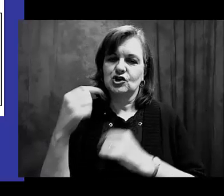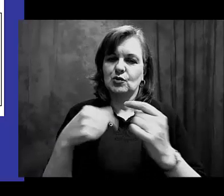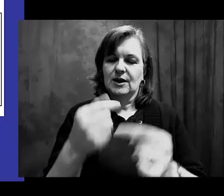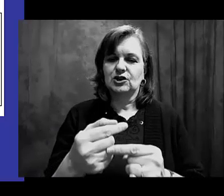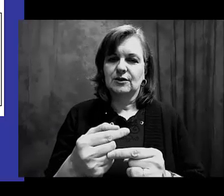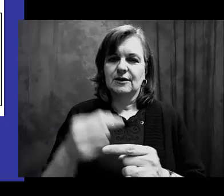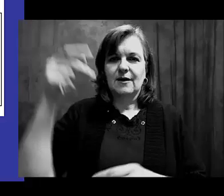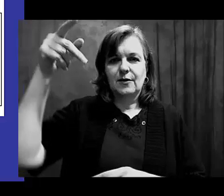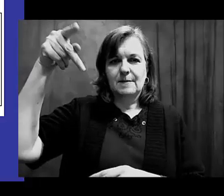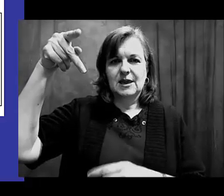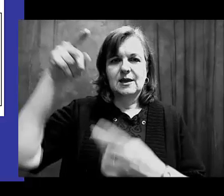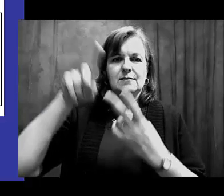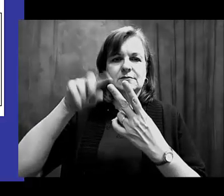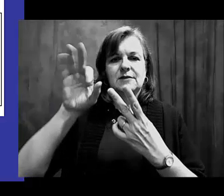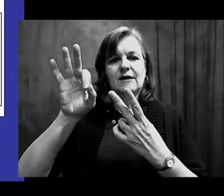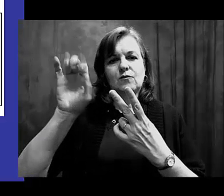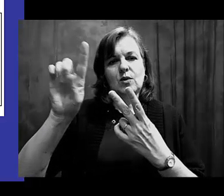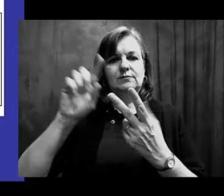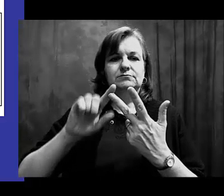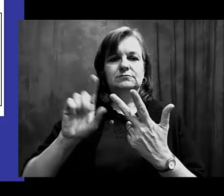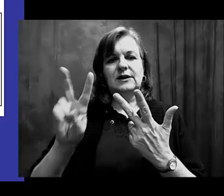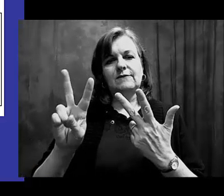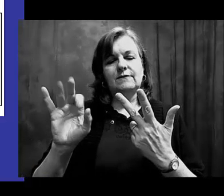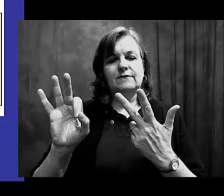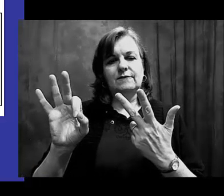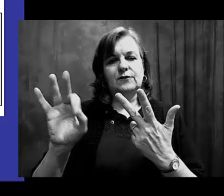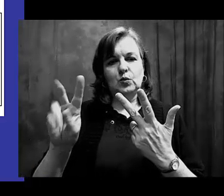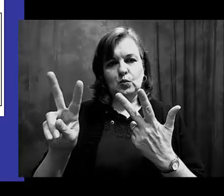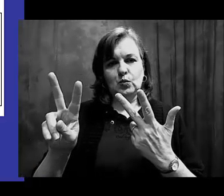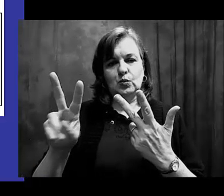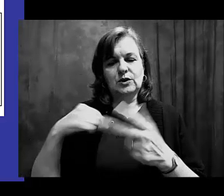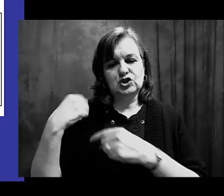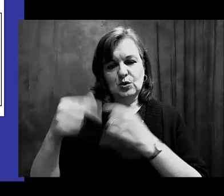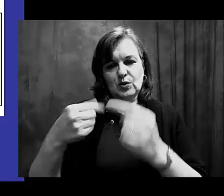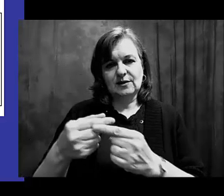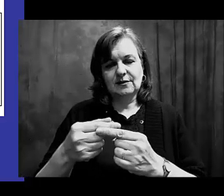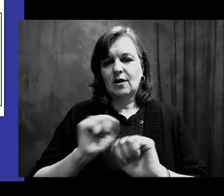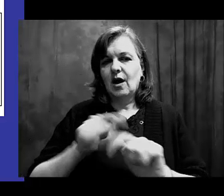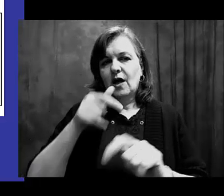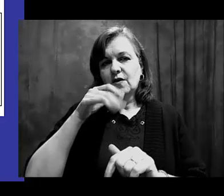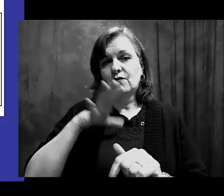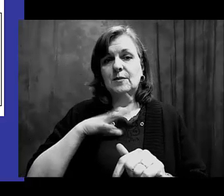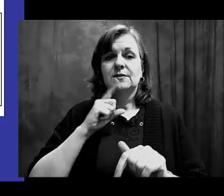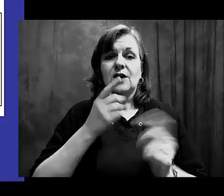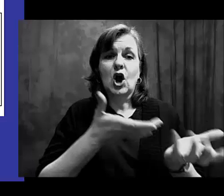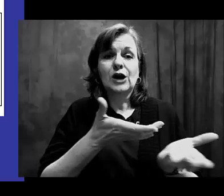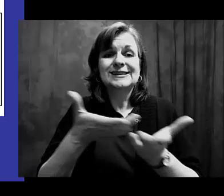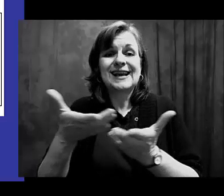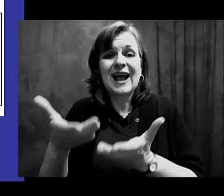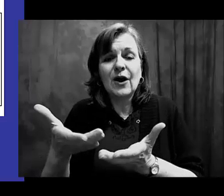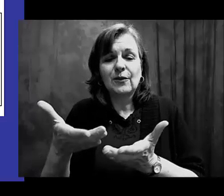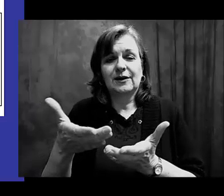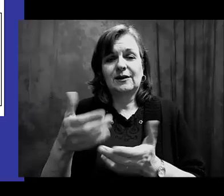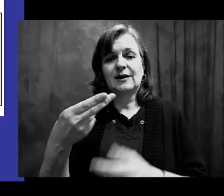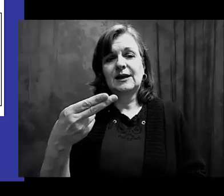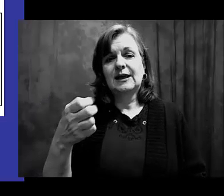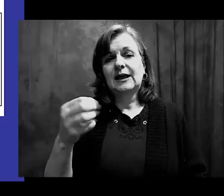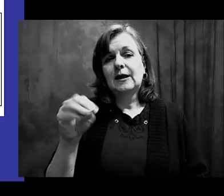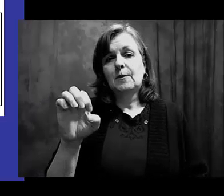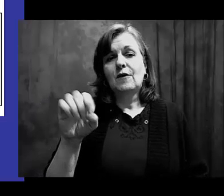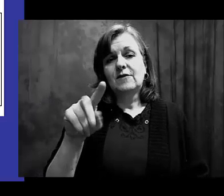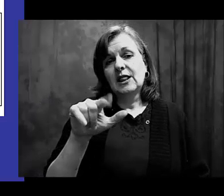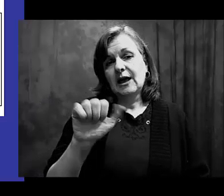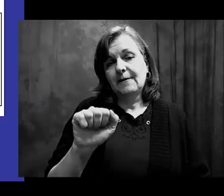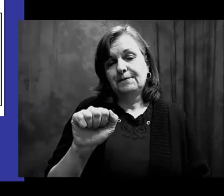the F1, the F2 generations, all were carriers. And then eventually